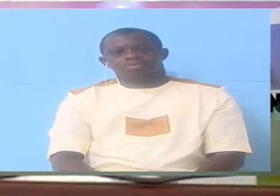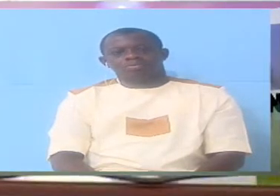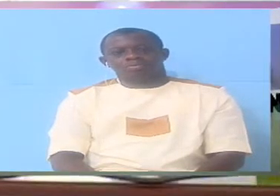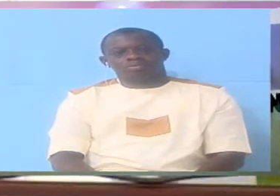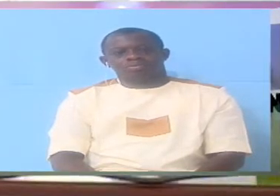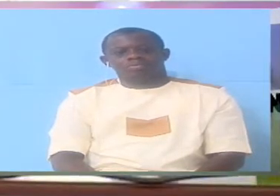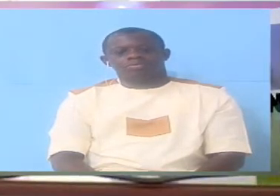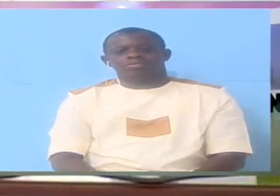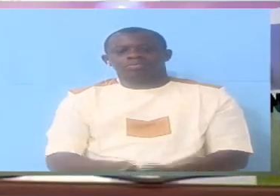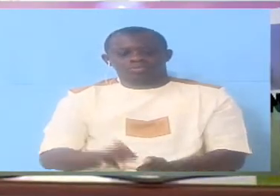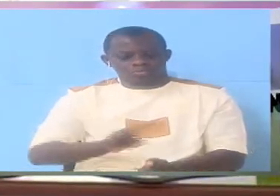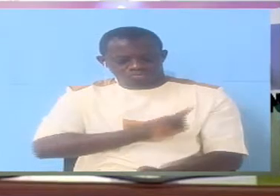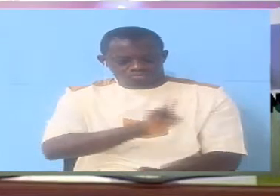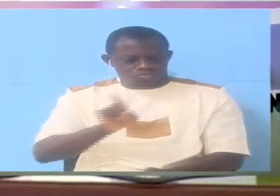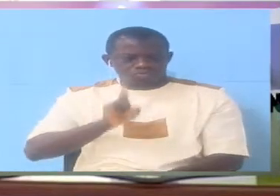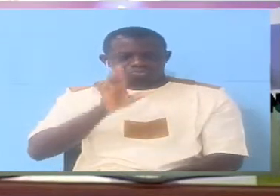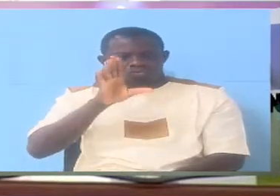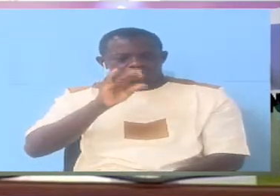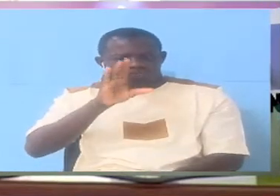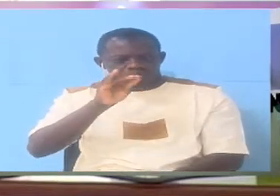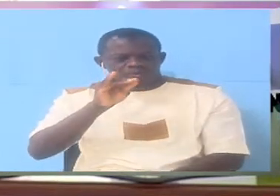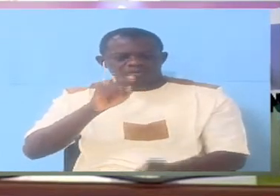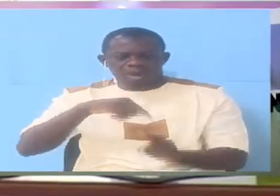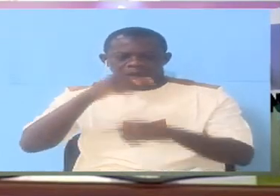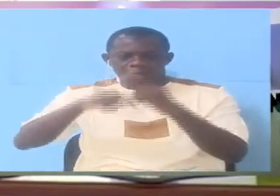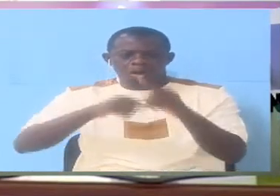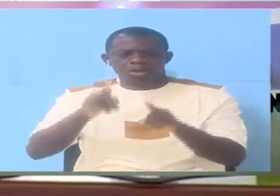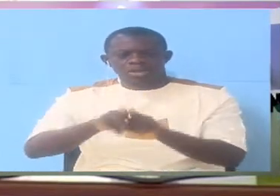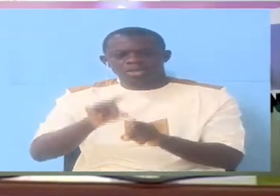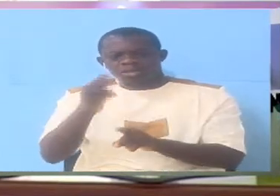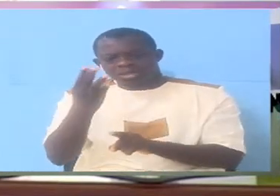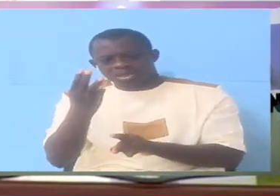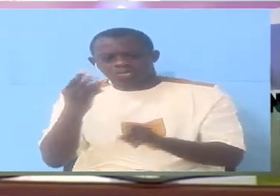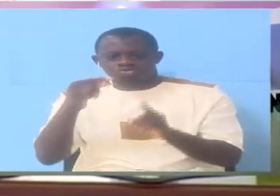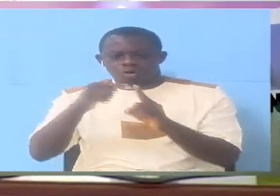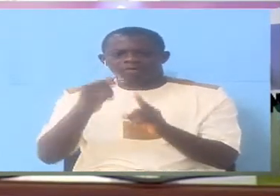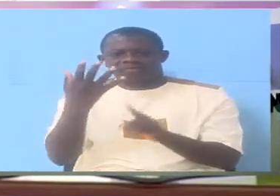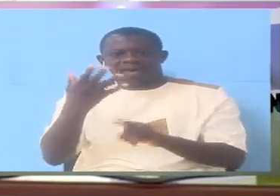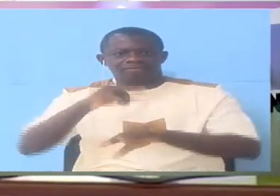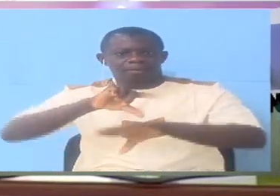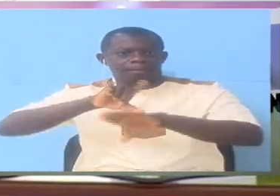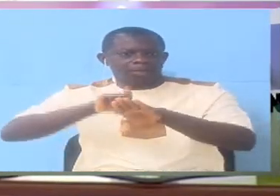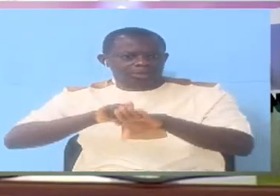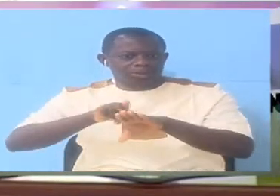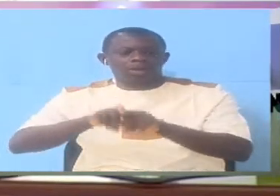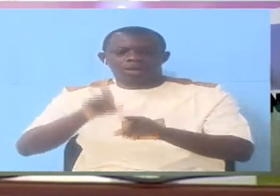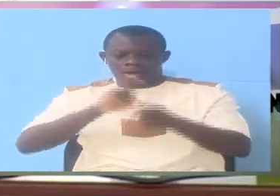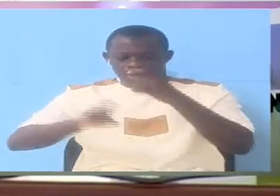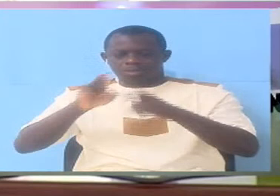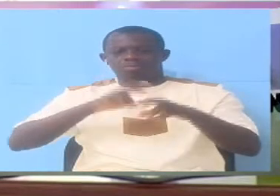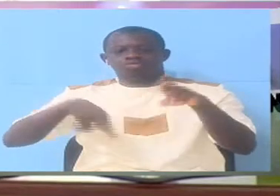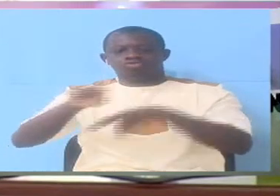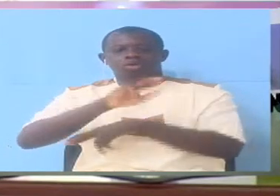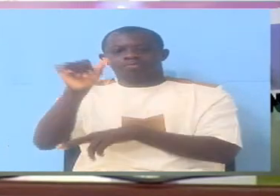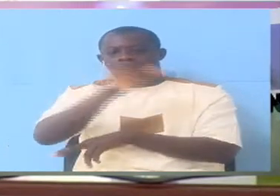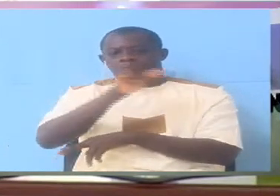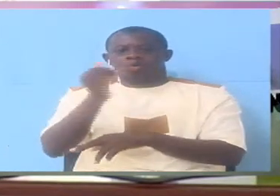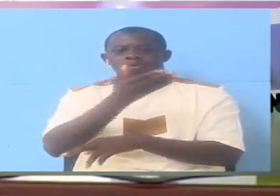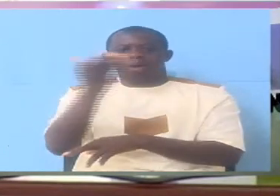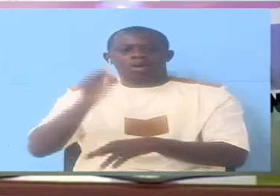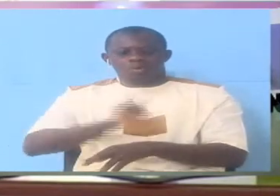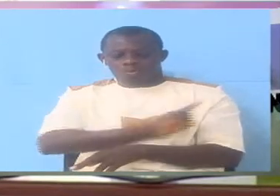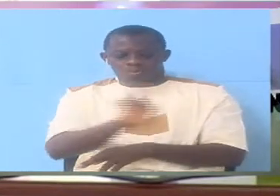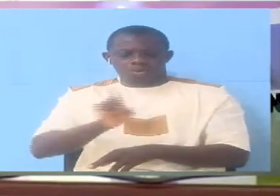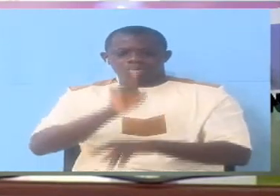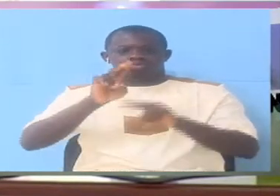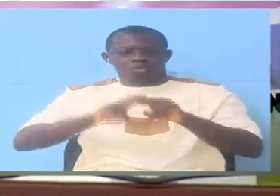They spoke for about 3 to 5 minutes and he came back to where we were seated and told us that they needed